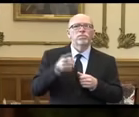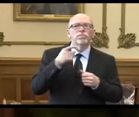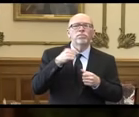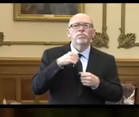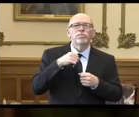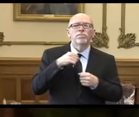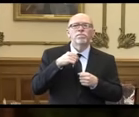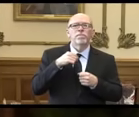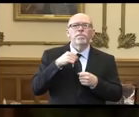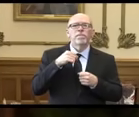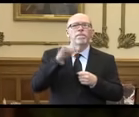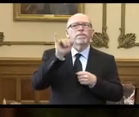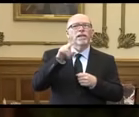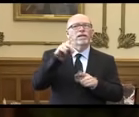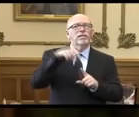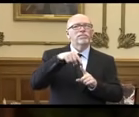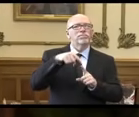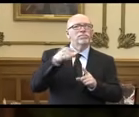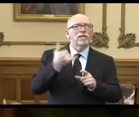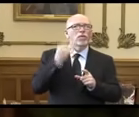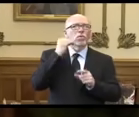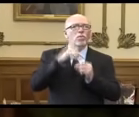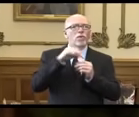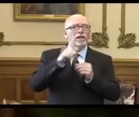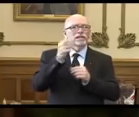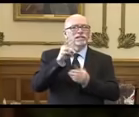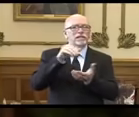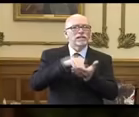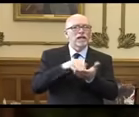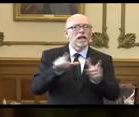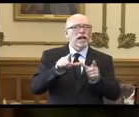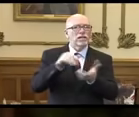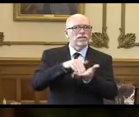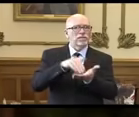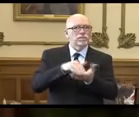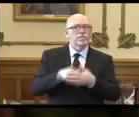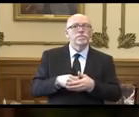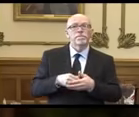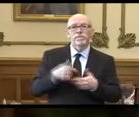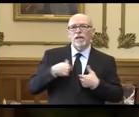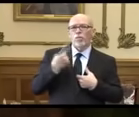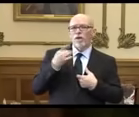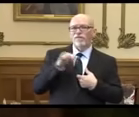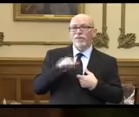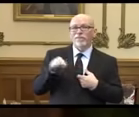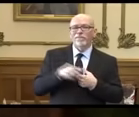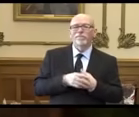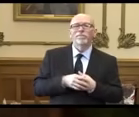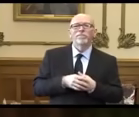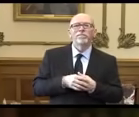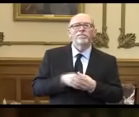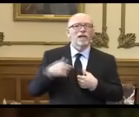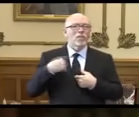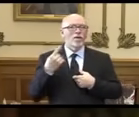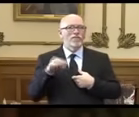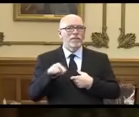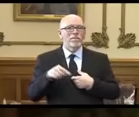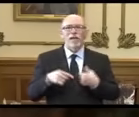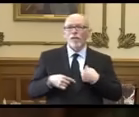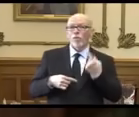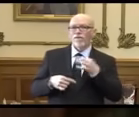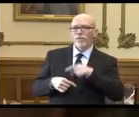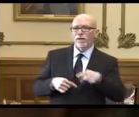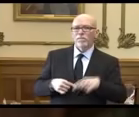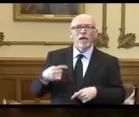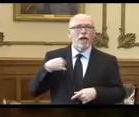this. Indiana is home to more than 16,000 licensed physicians. And I am one of them. And I am one of them. And I am one of them. And